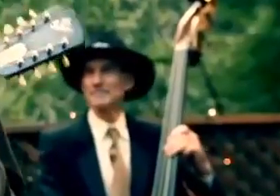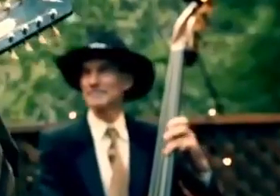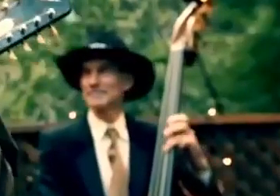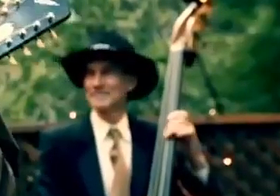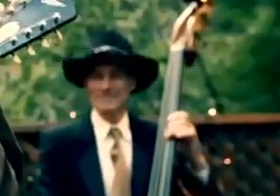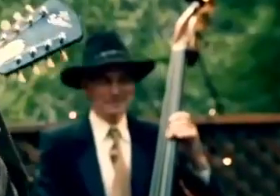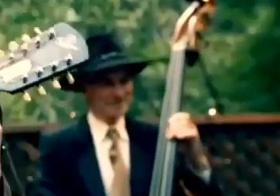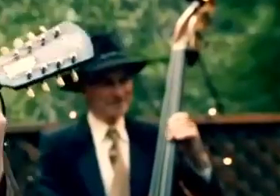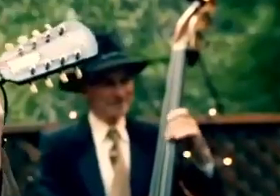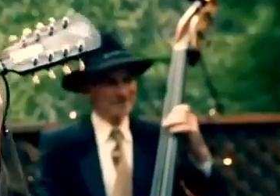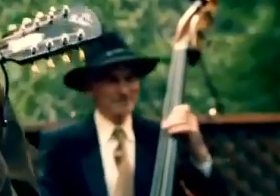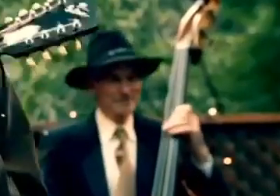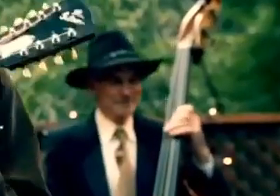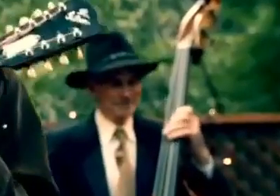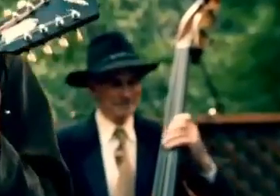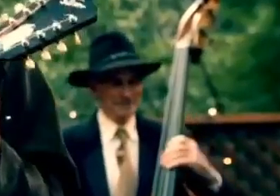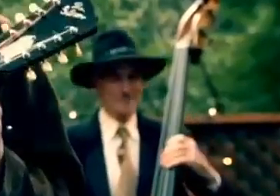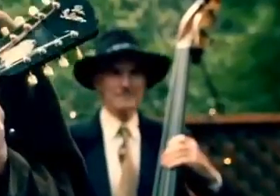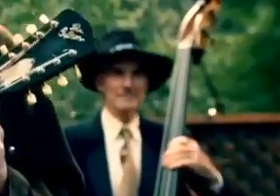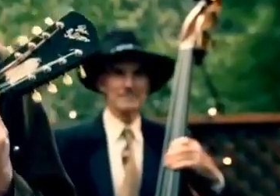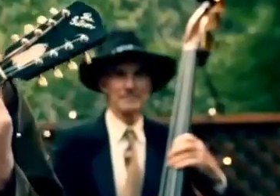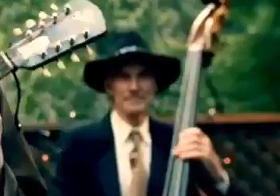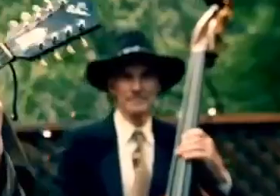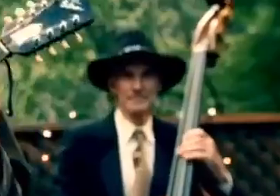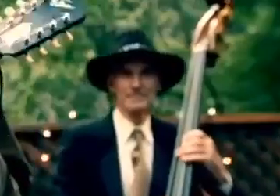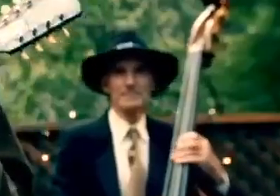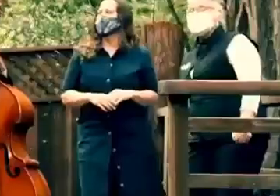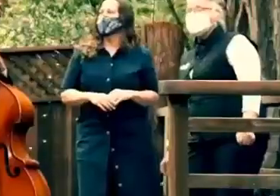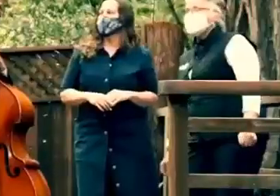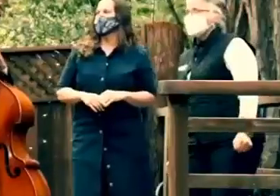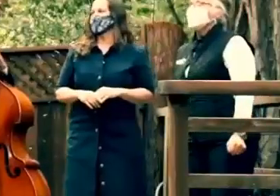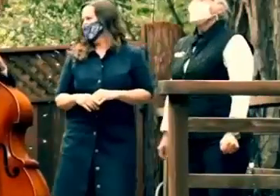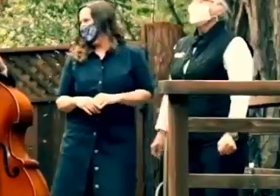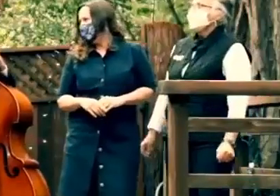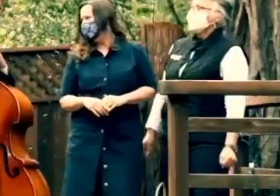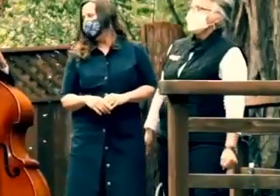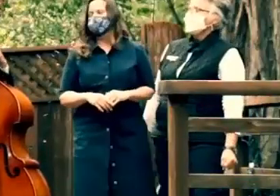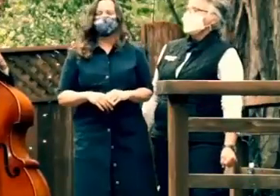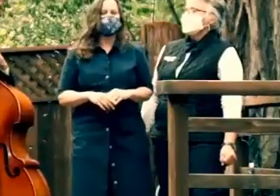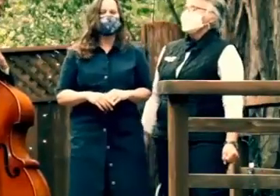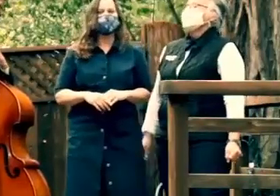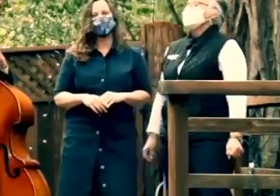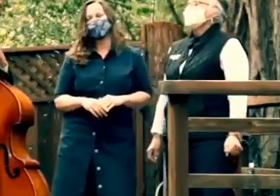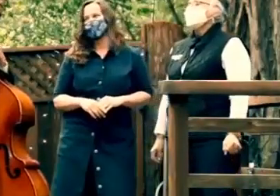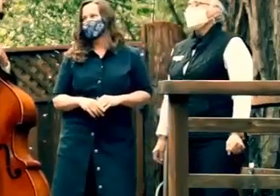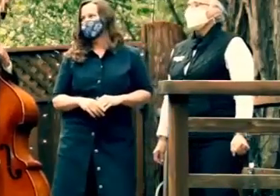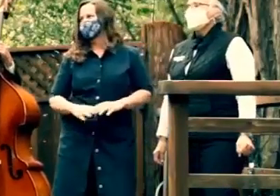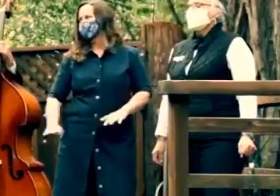Mm-hmm.